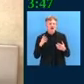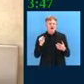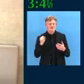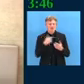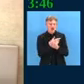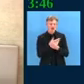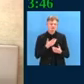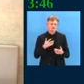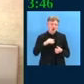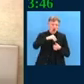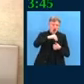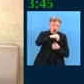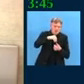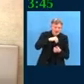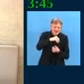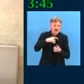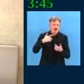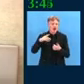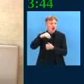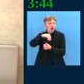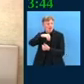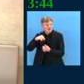Orthodox, light yellow Armenian Catholic.